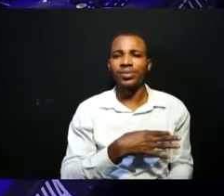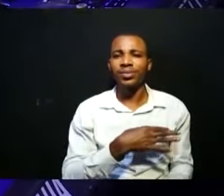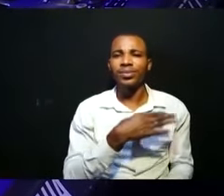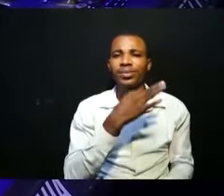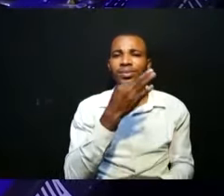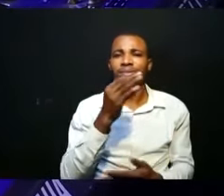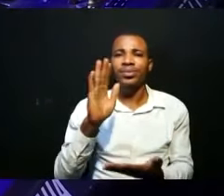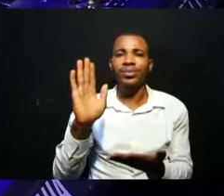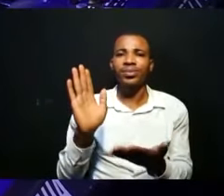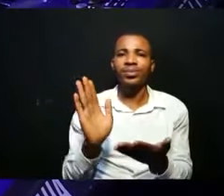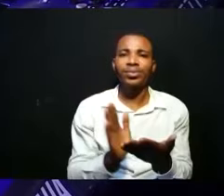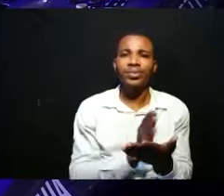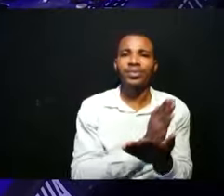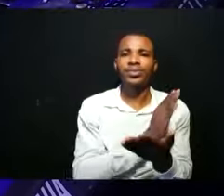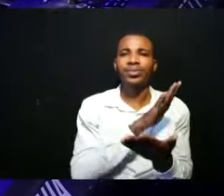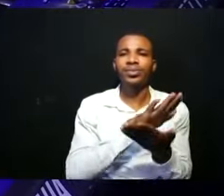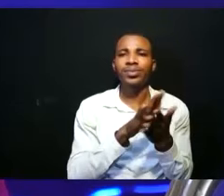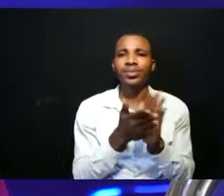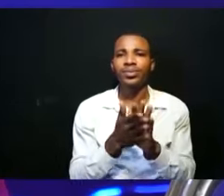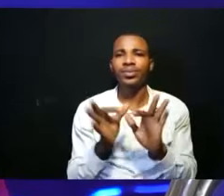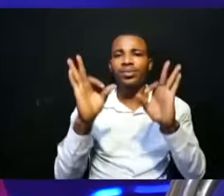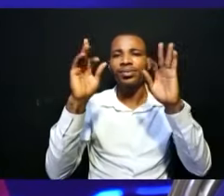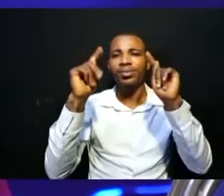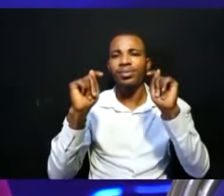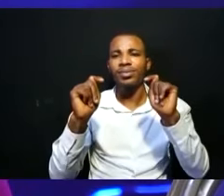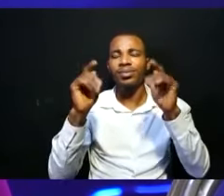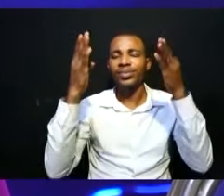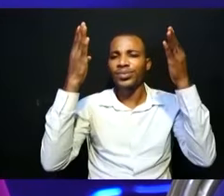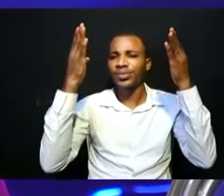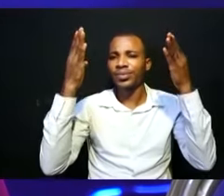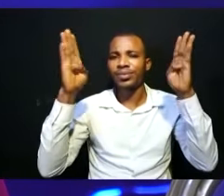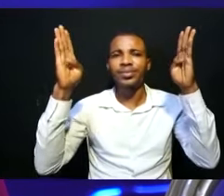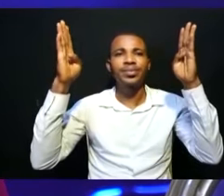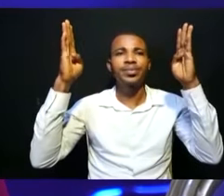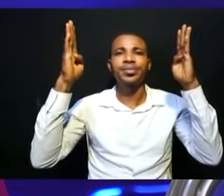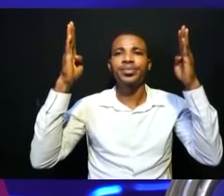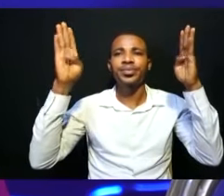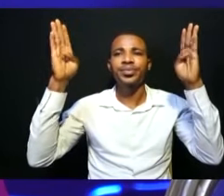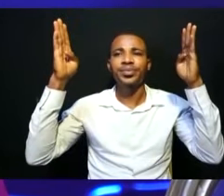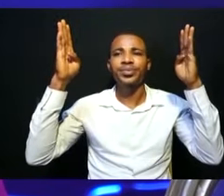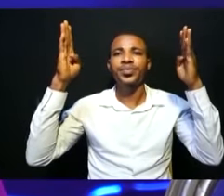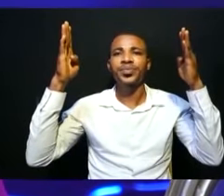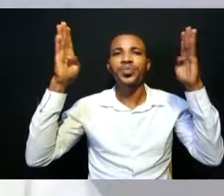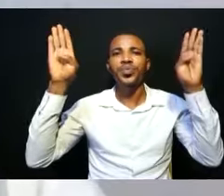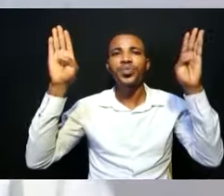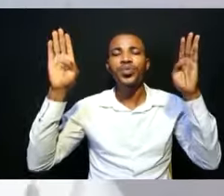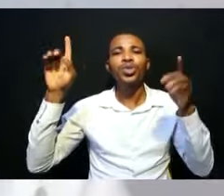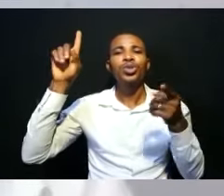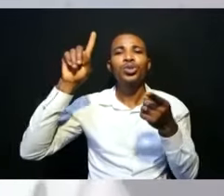save and faith is for to